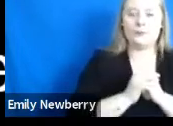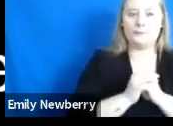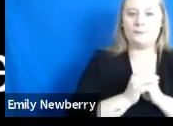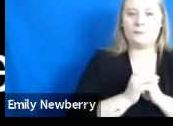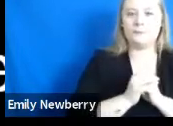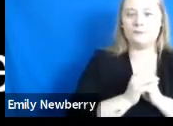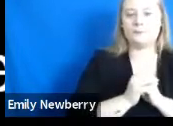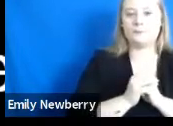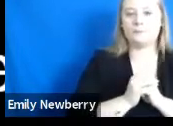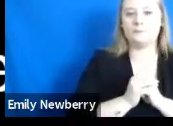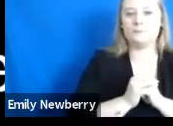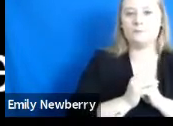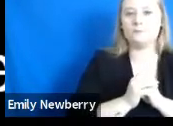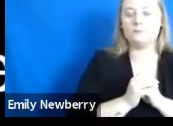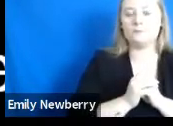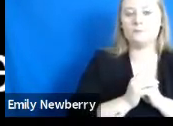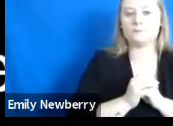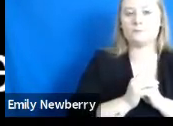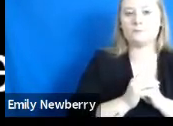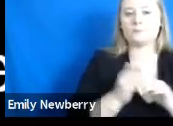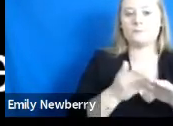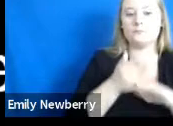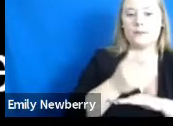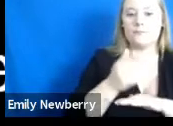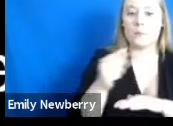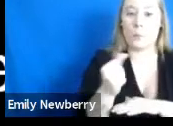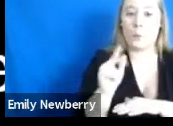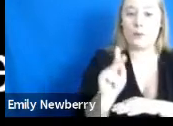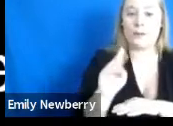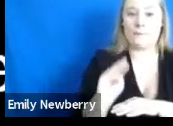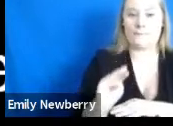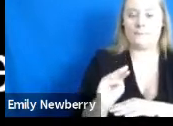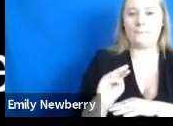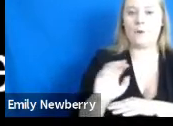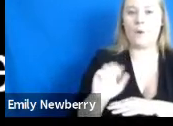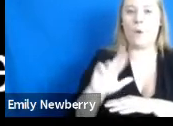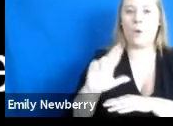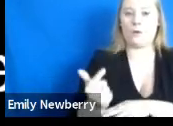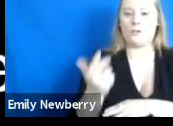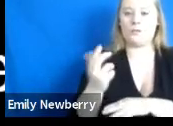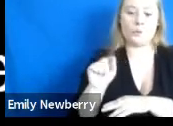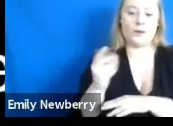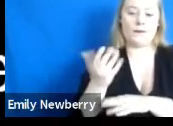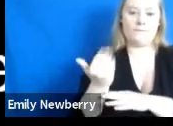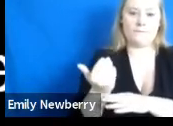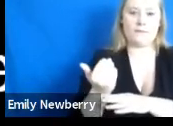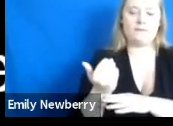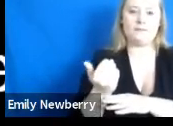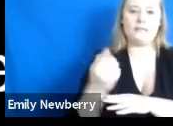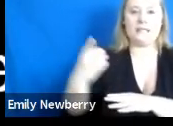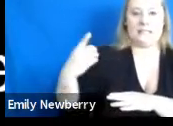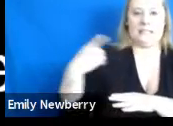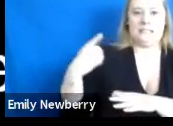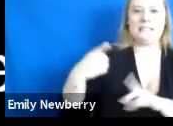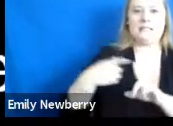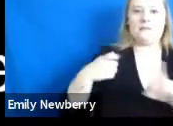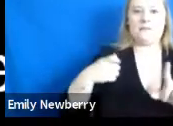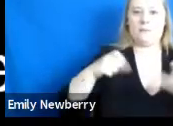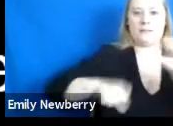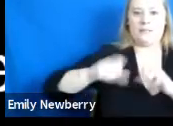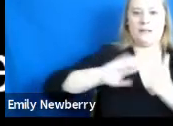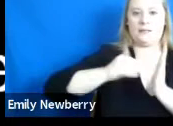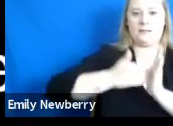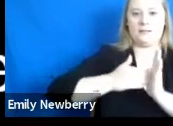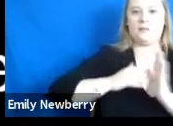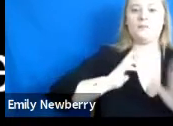So after the Gold King mine spill on August 5th, 2015, the team from NMSU Ag Science Center jumped into the